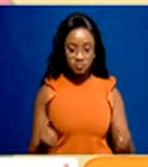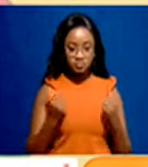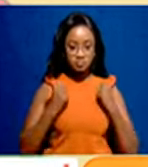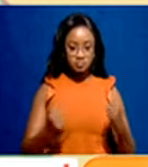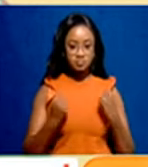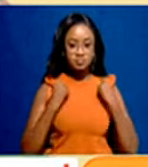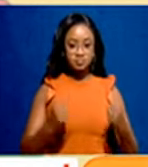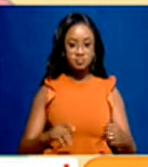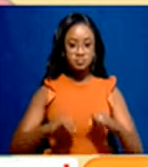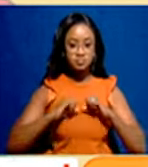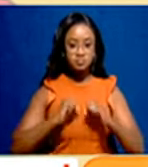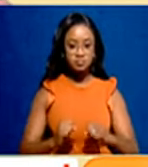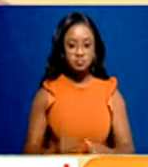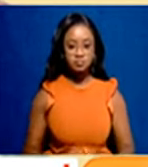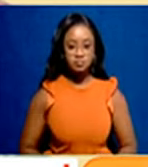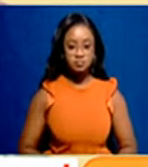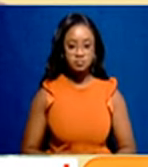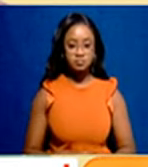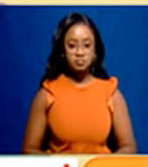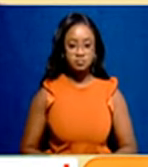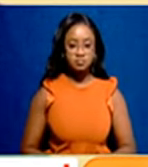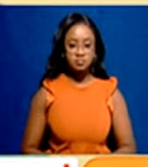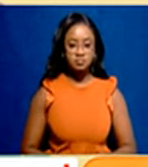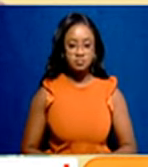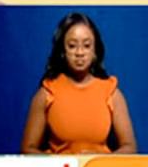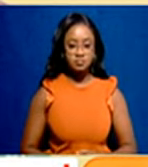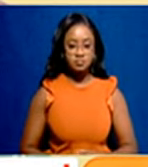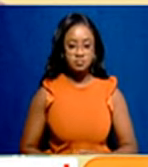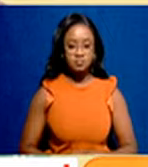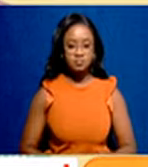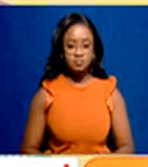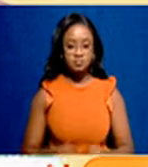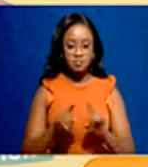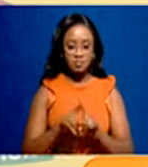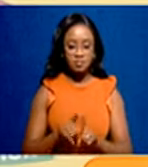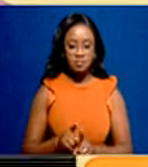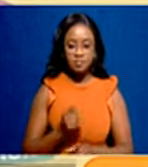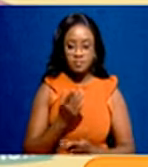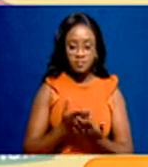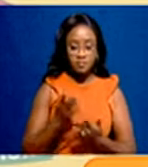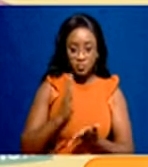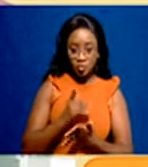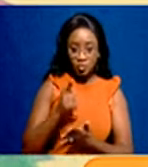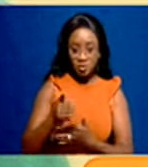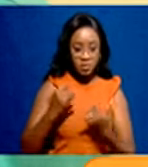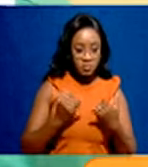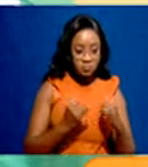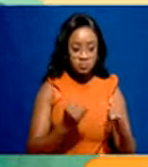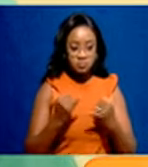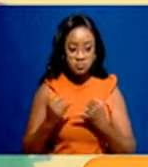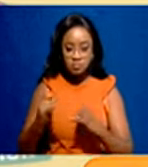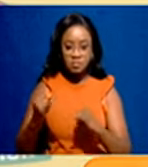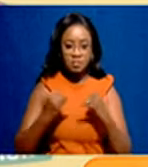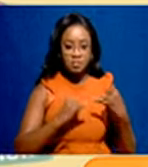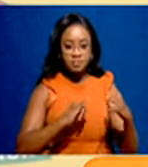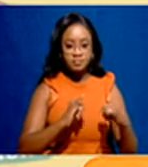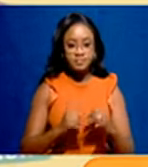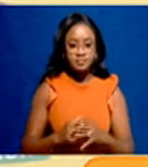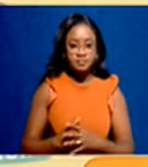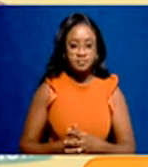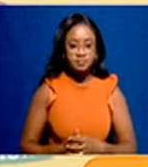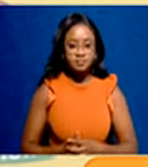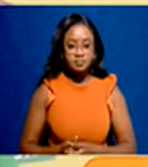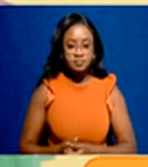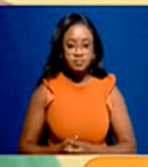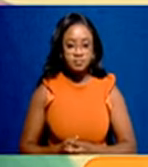ni runners, lakini sio ball players. So wanajaribu lakini hicho ni kitu ambacho nimeona na